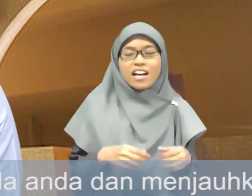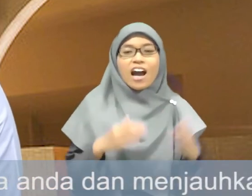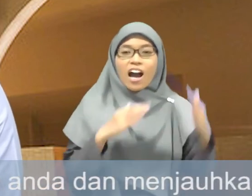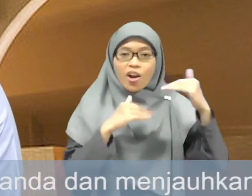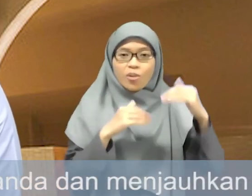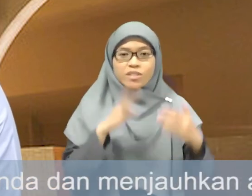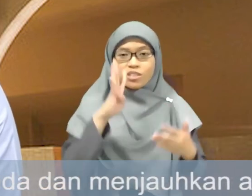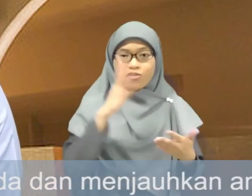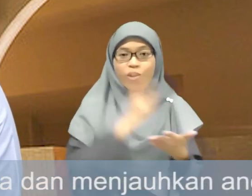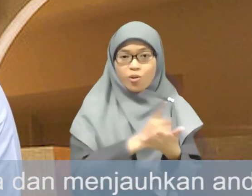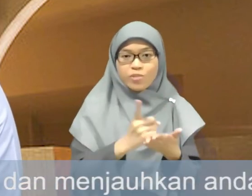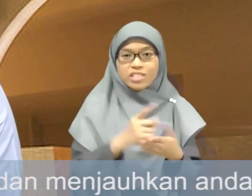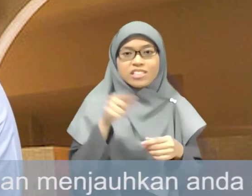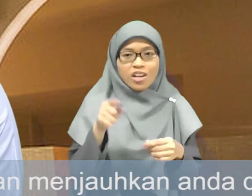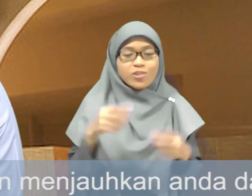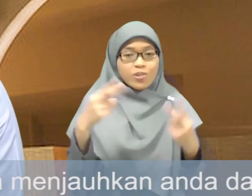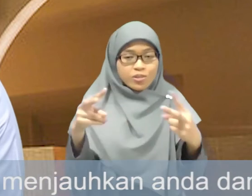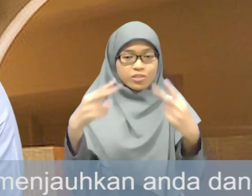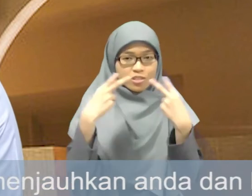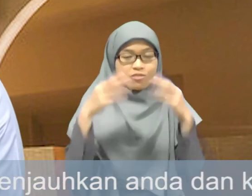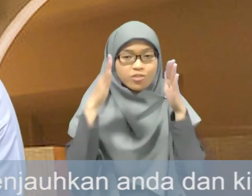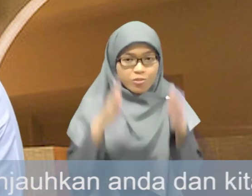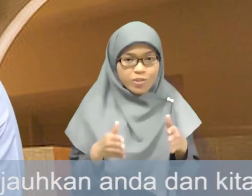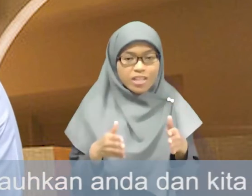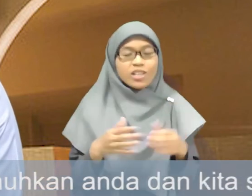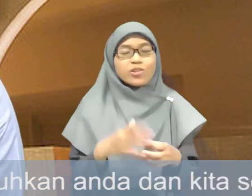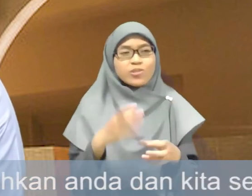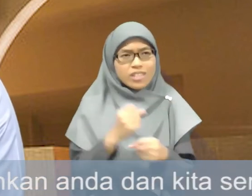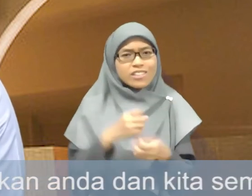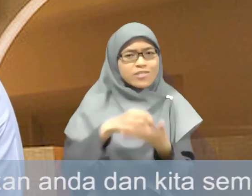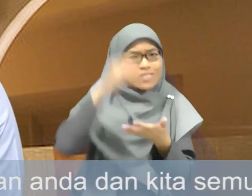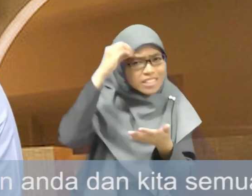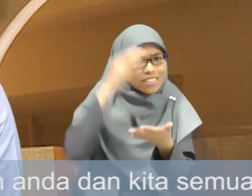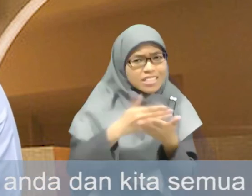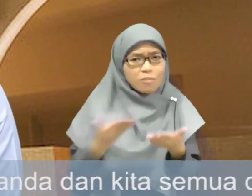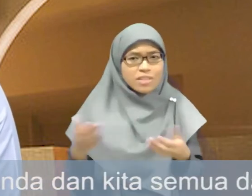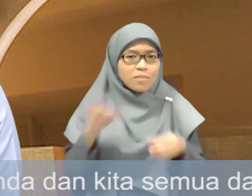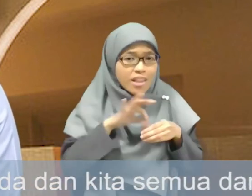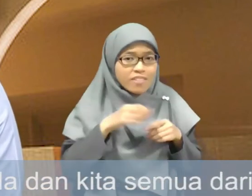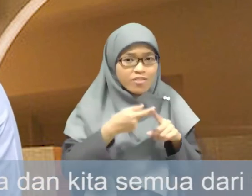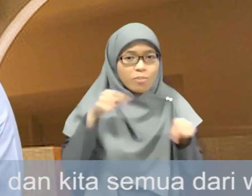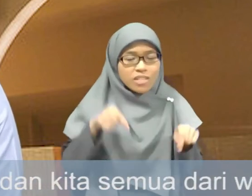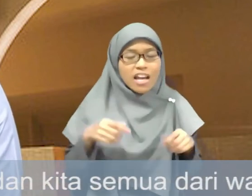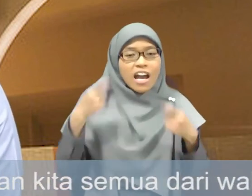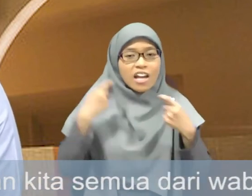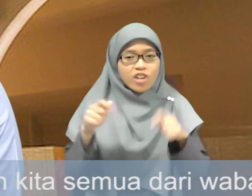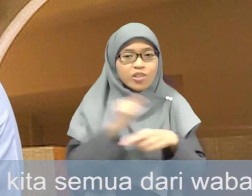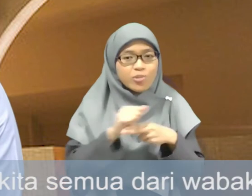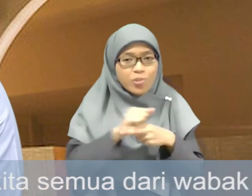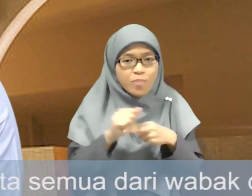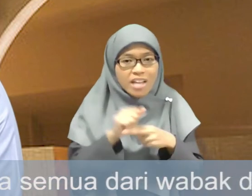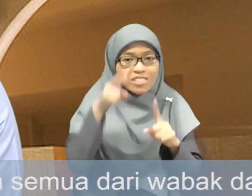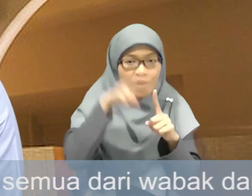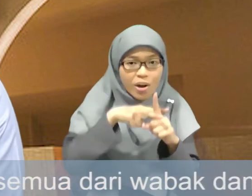subhanahu wa ta'ala accept all of our deeds done during Ramadan later. I shall see each and every one of you soon, inshallah. Till next